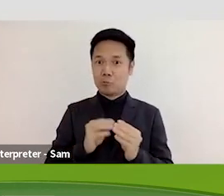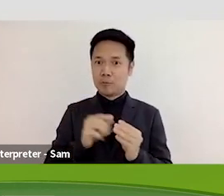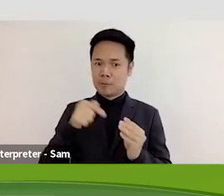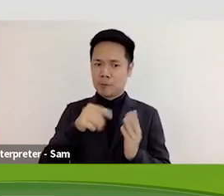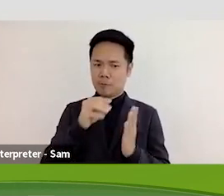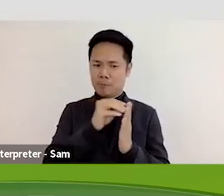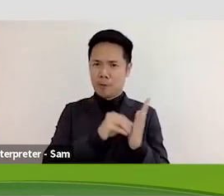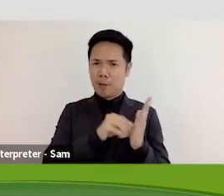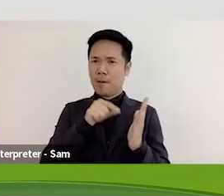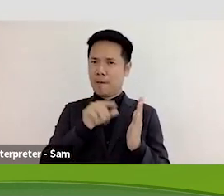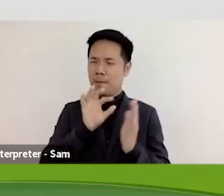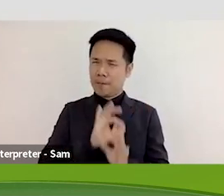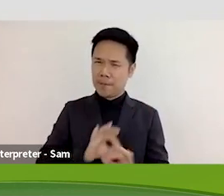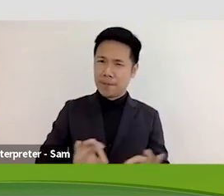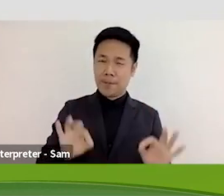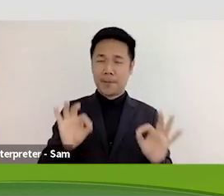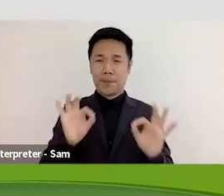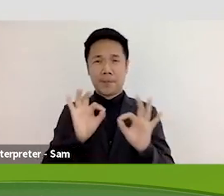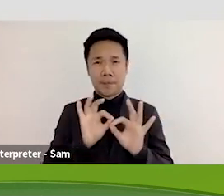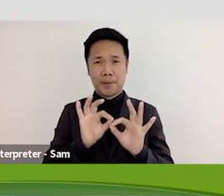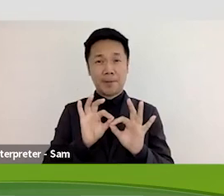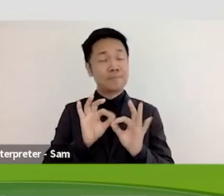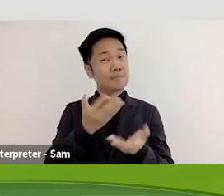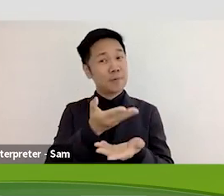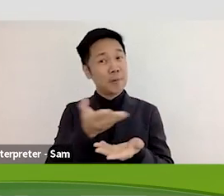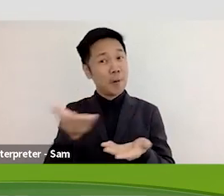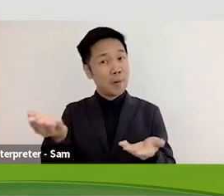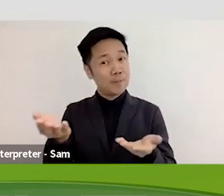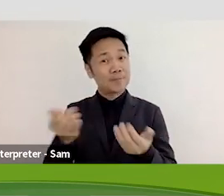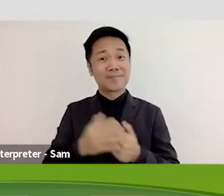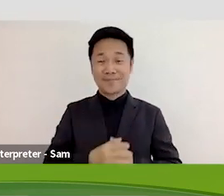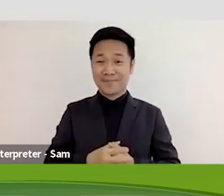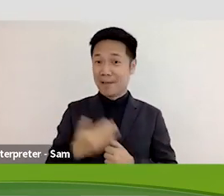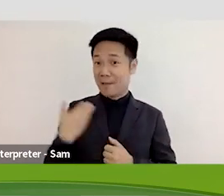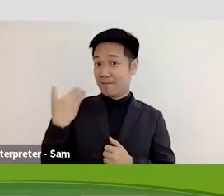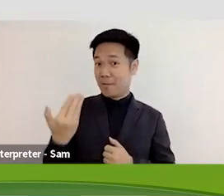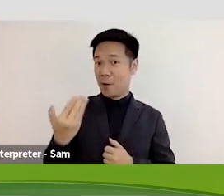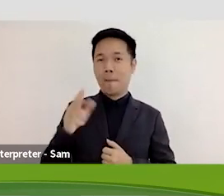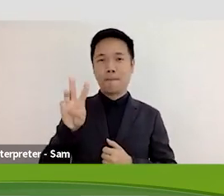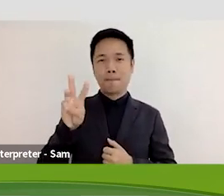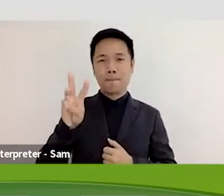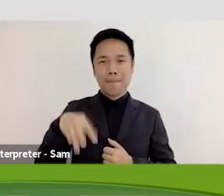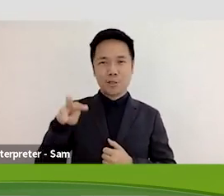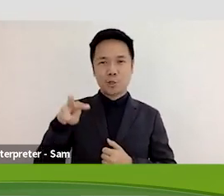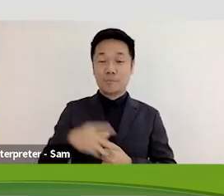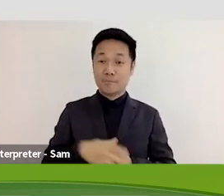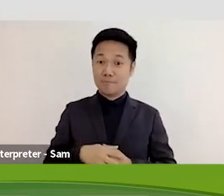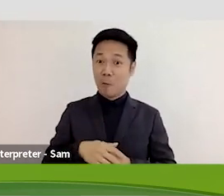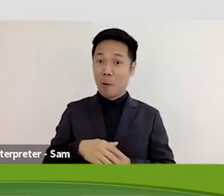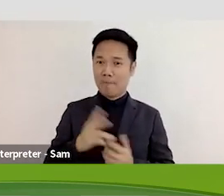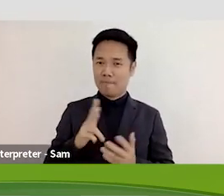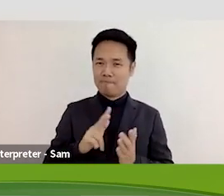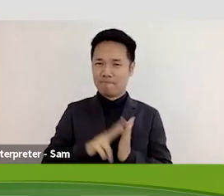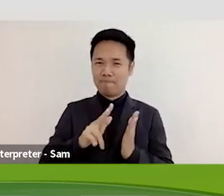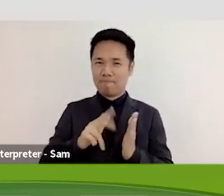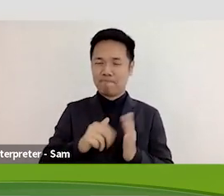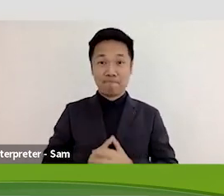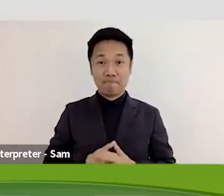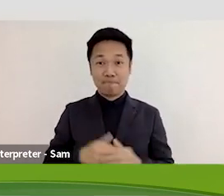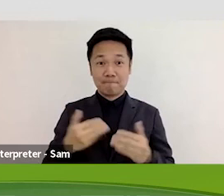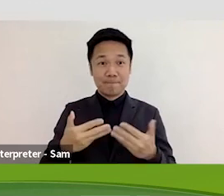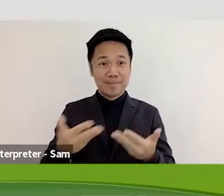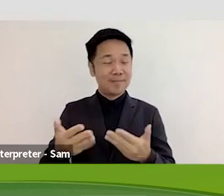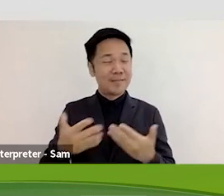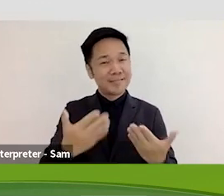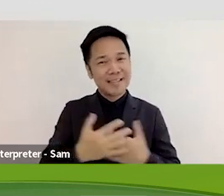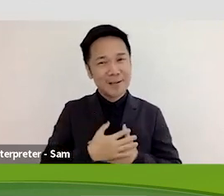will have coming out of the Commission on the Status of Women 66 in March. So I would like to just once again thank our distinguished delegates